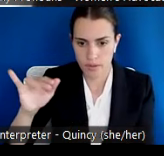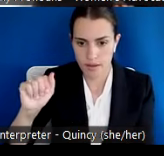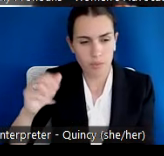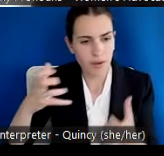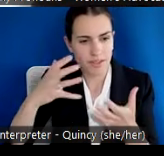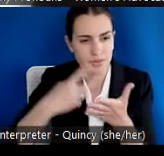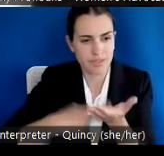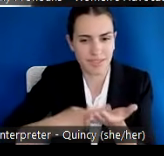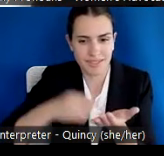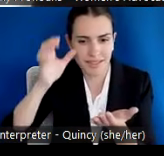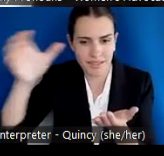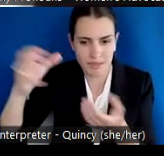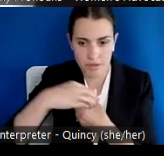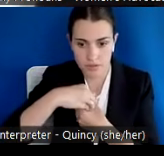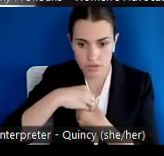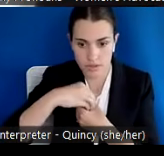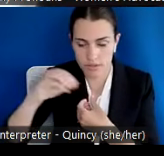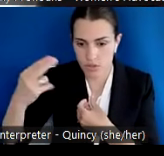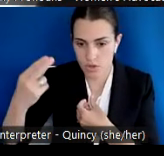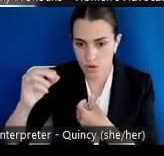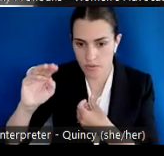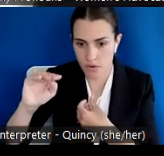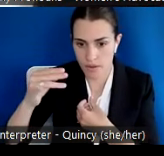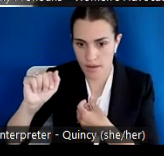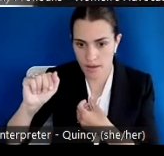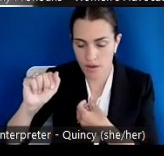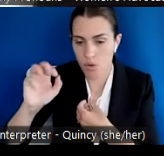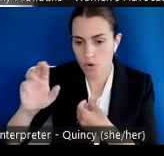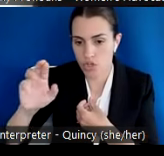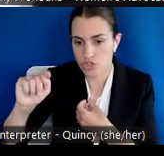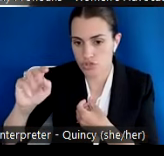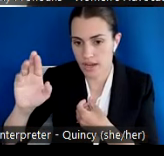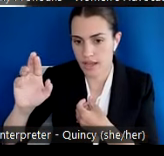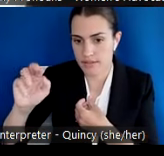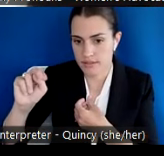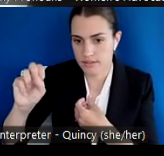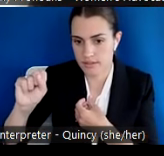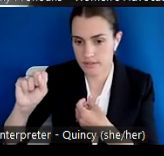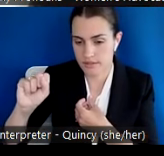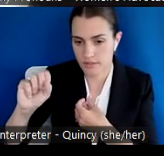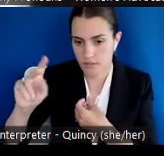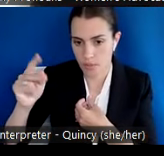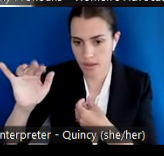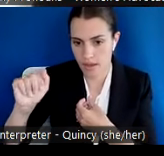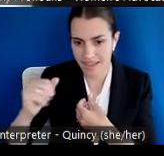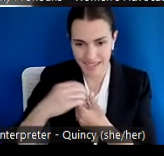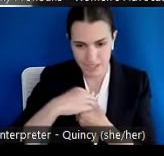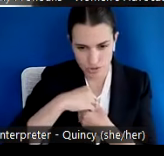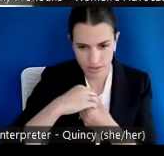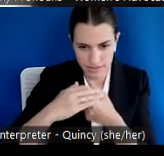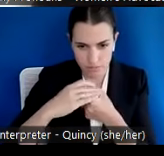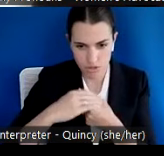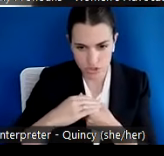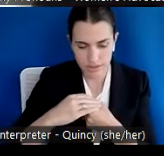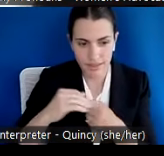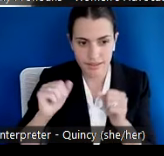of internalized homophobia, biphobia, transphobia, which is a form of internalized oppression that can be prolonged, that